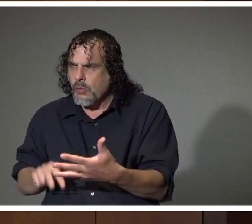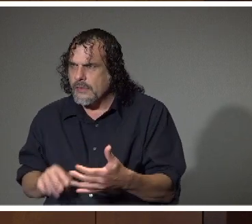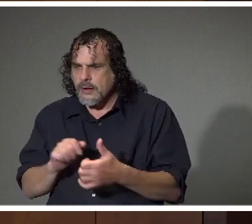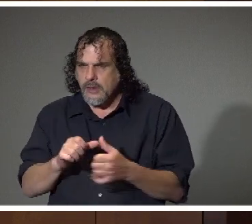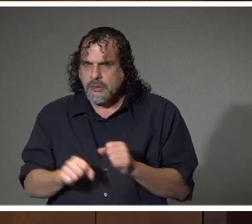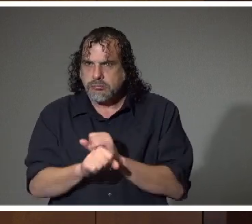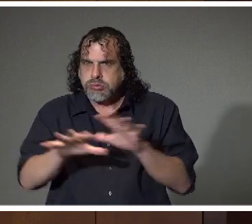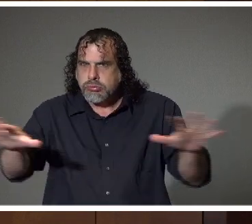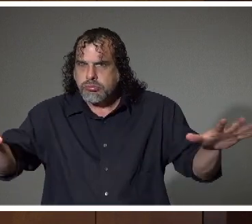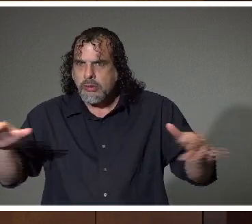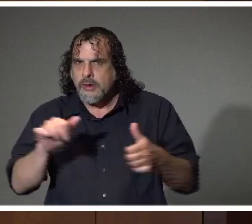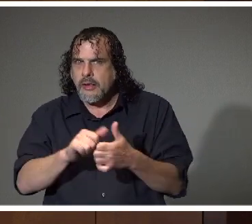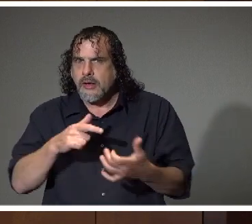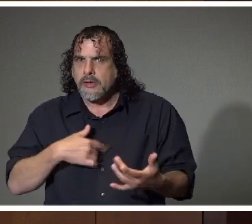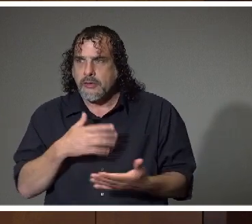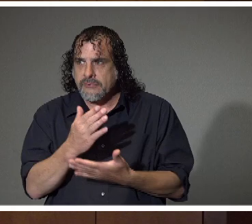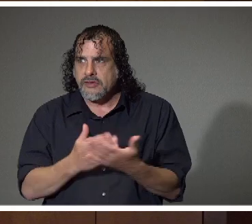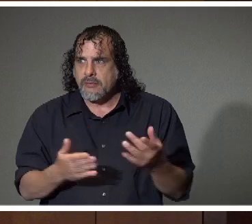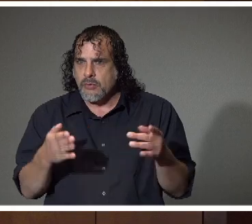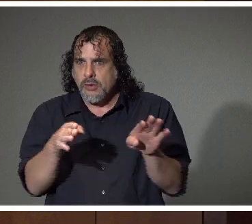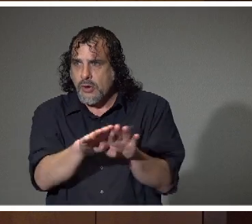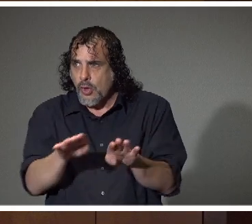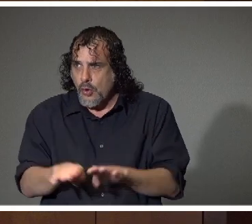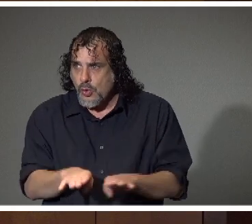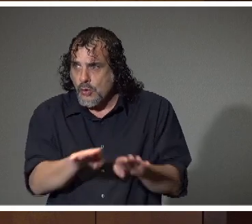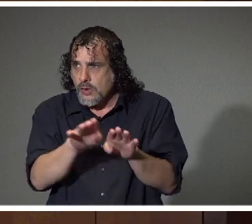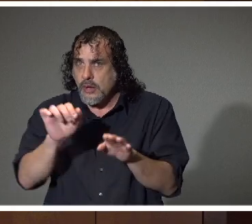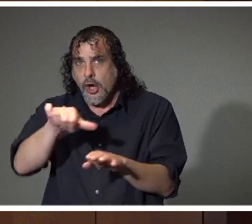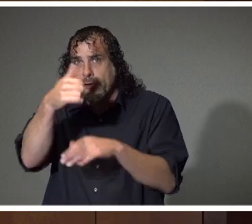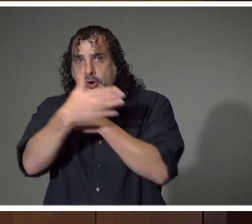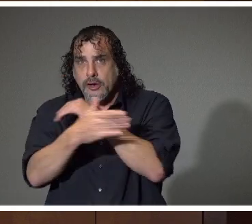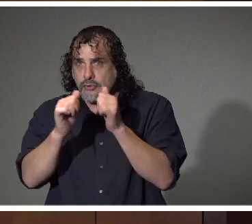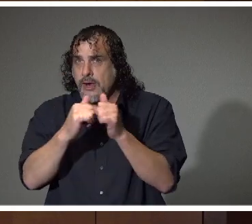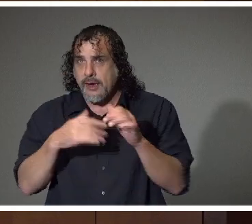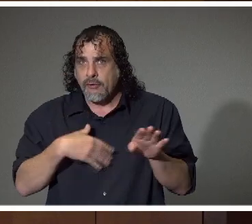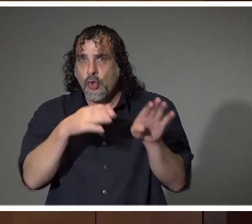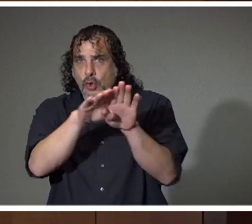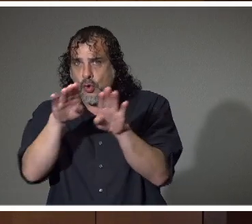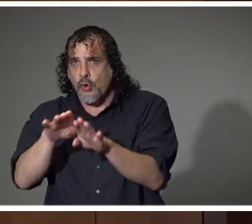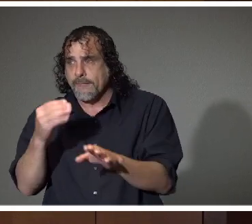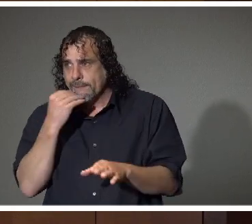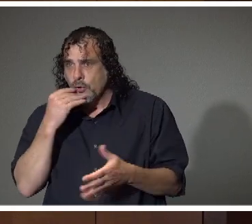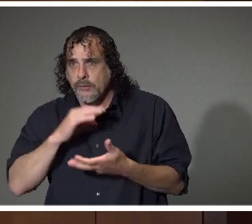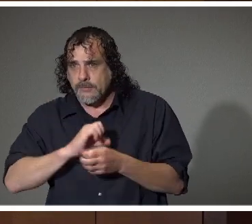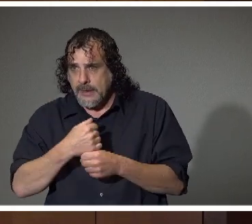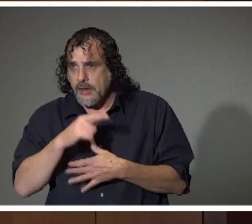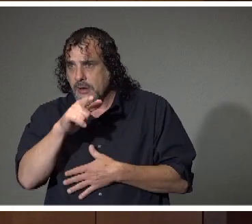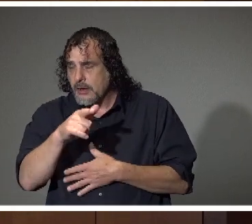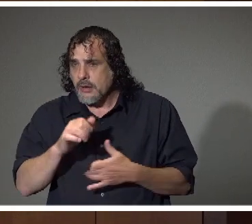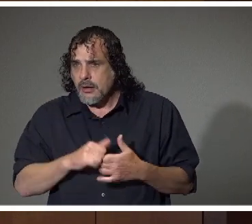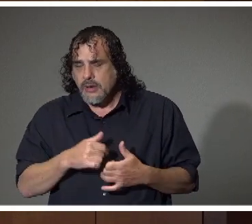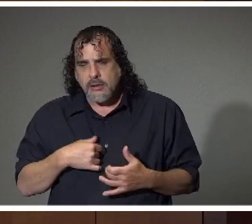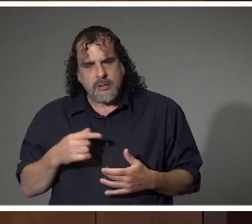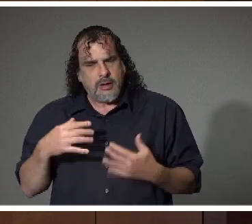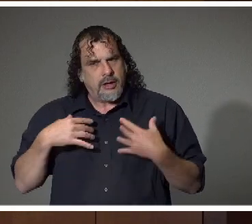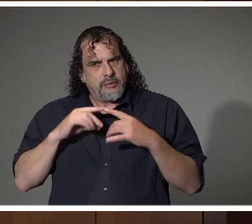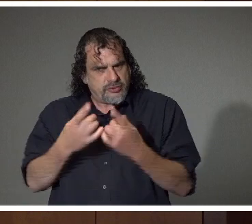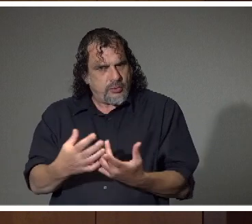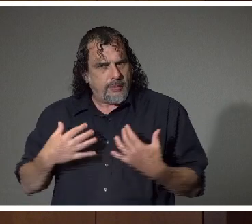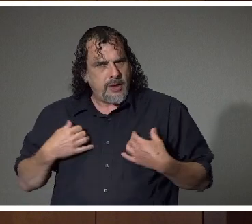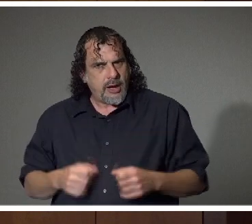could be closed, as we've seen some of those type facilities in other parts of the country? Yeah, well, the Department of Health is monitoring